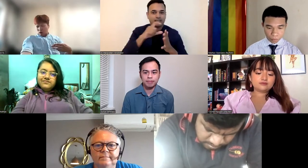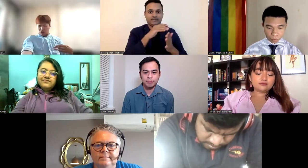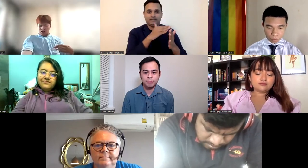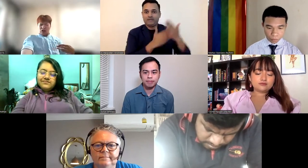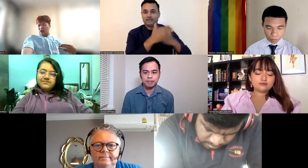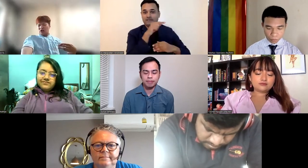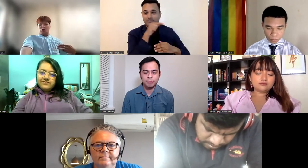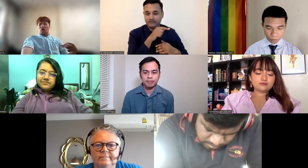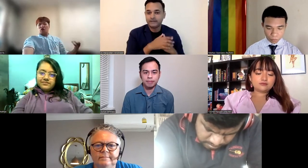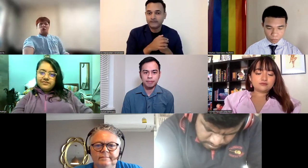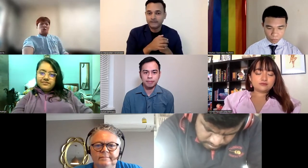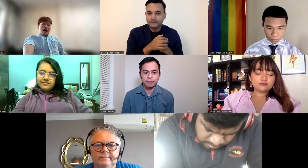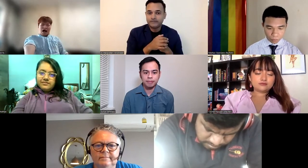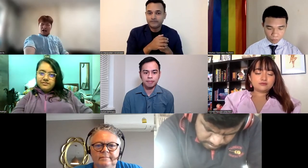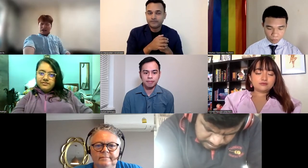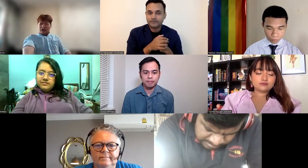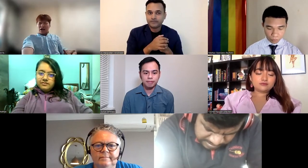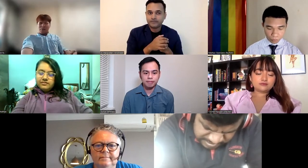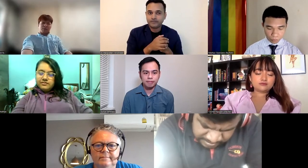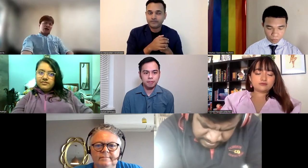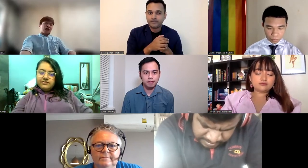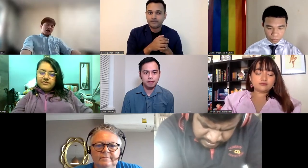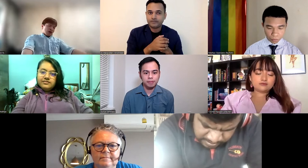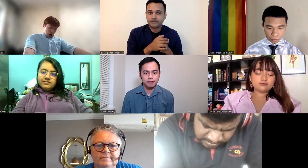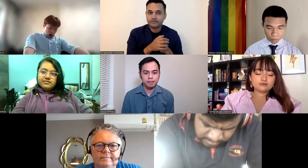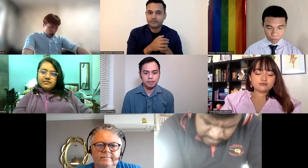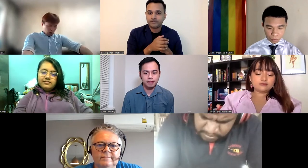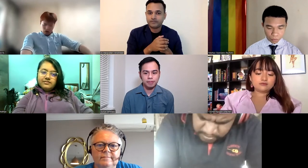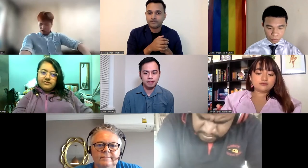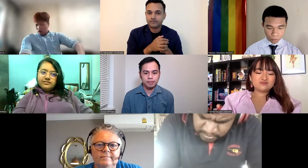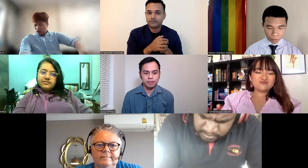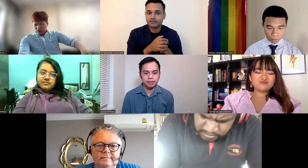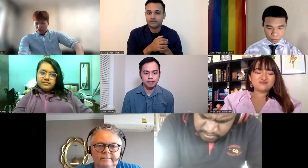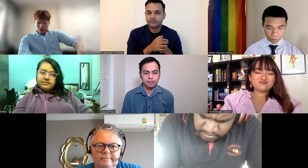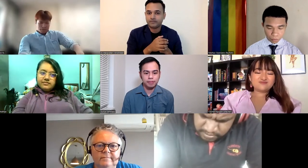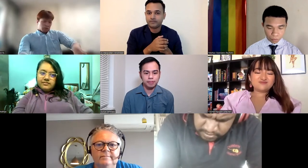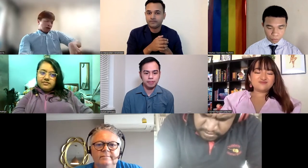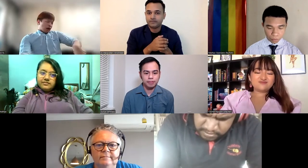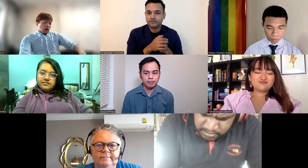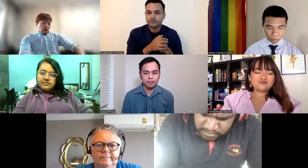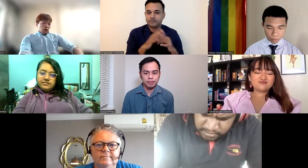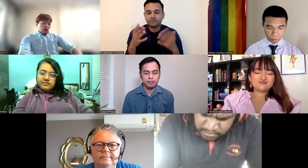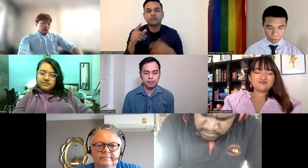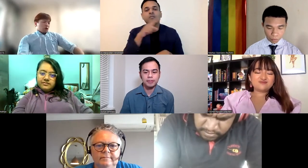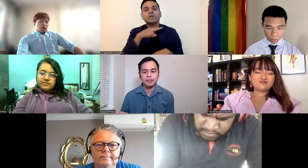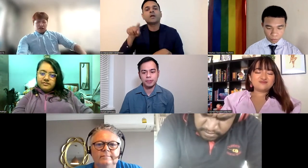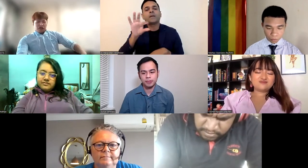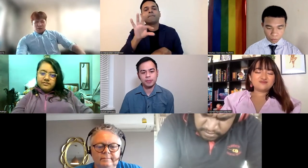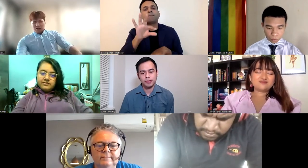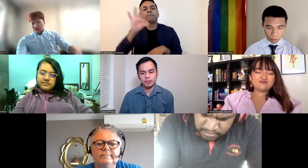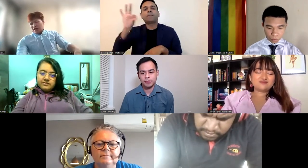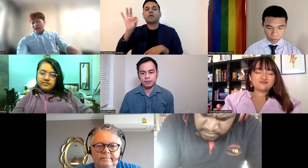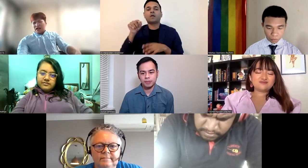They were not born that way. Of course, this is when we were born, we didn't choose this path